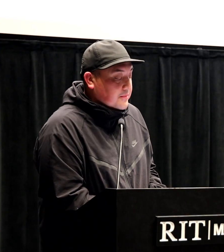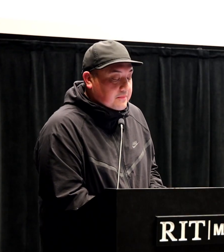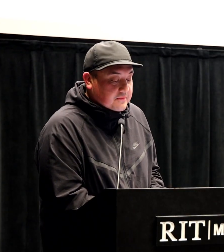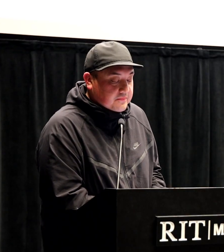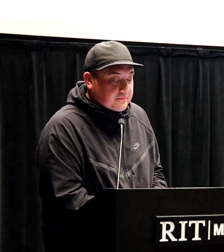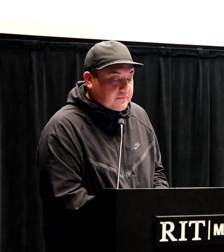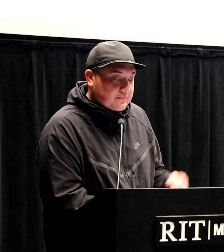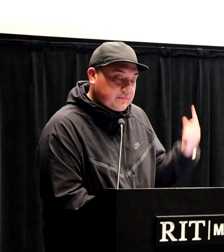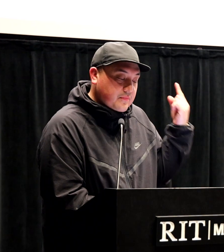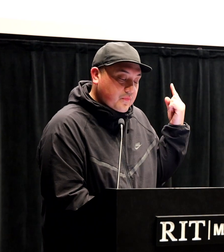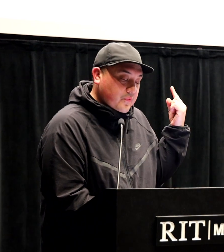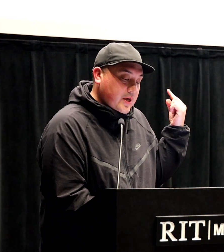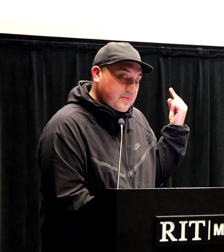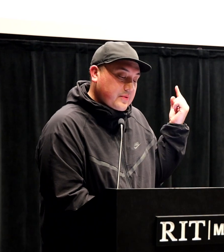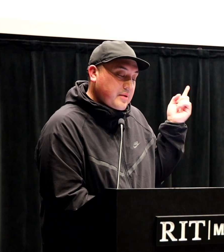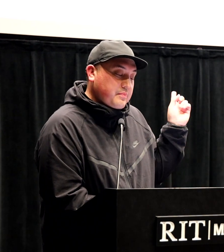so